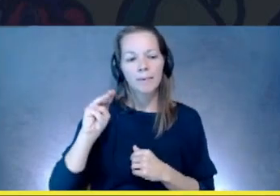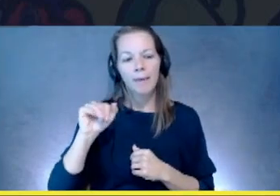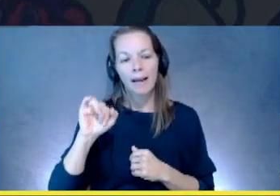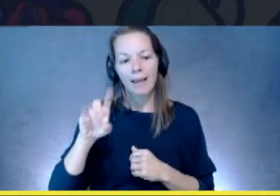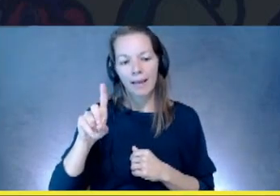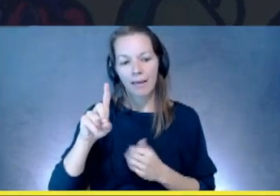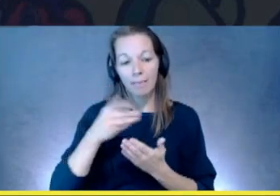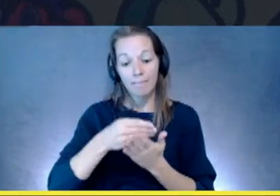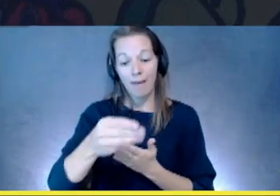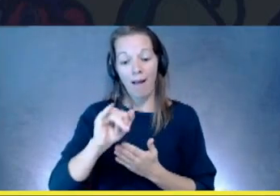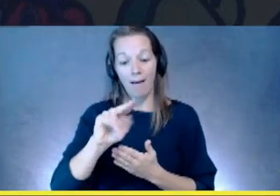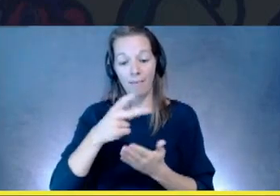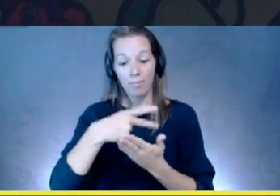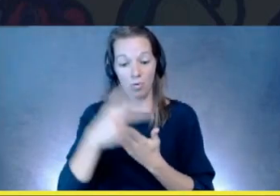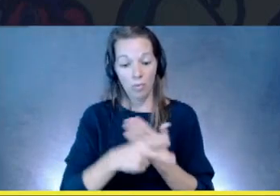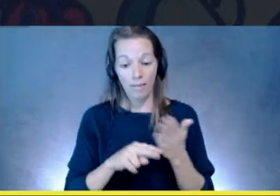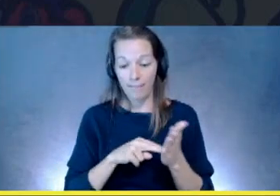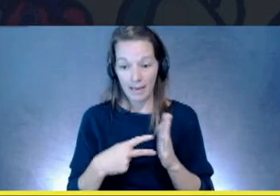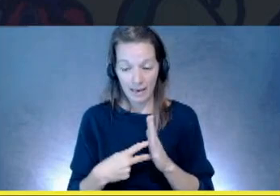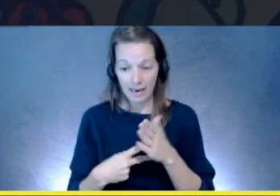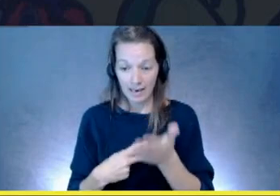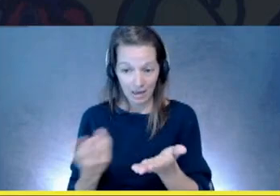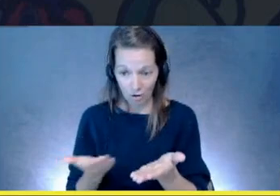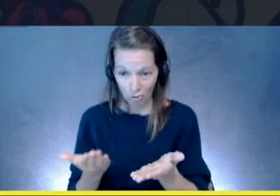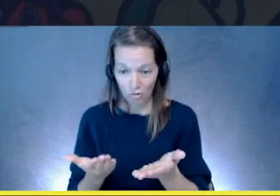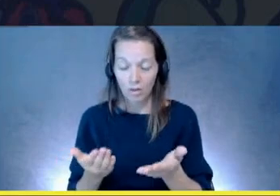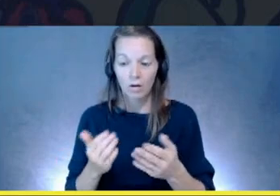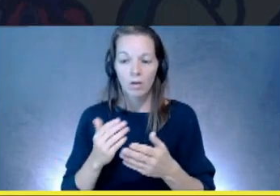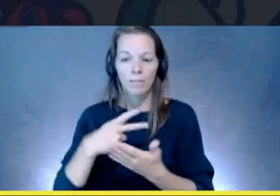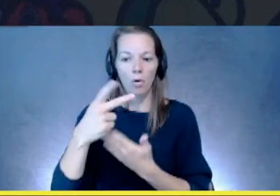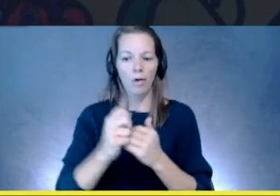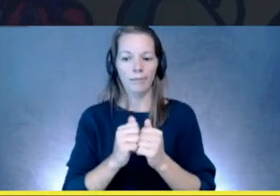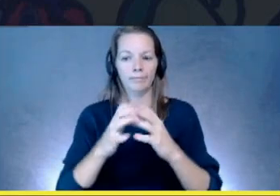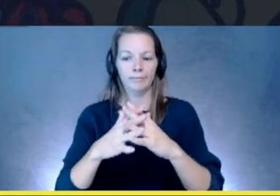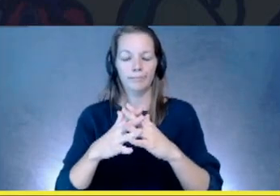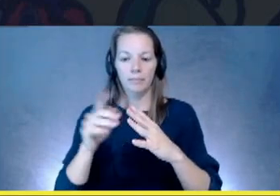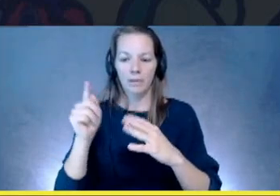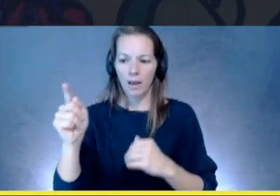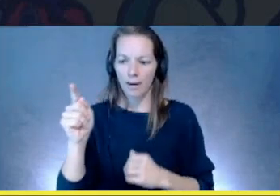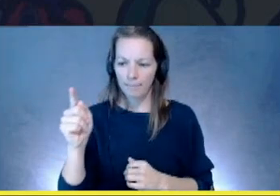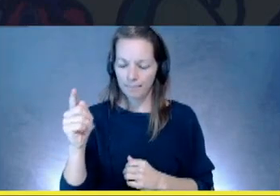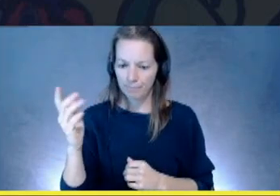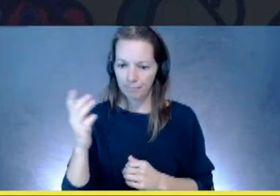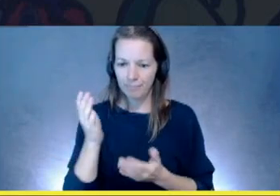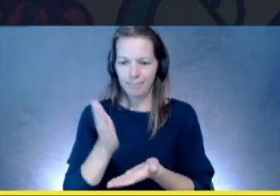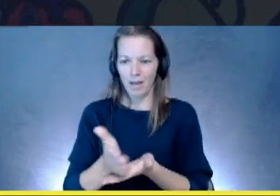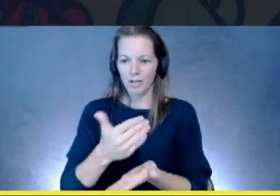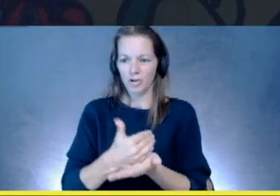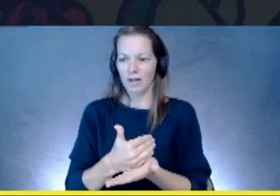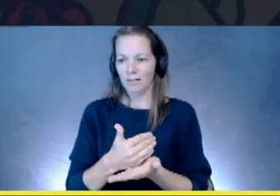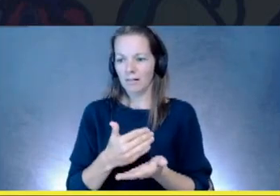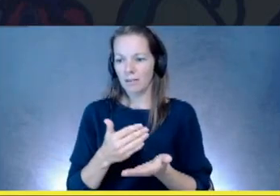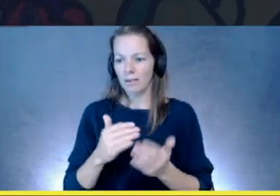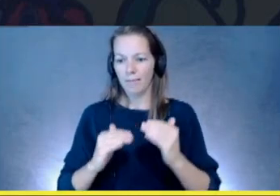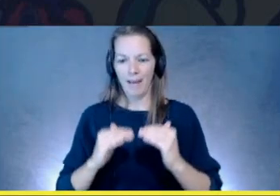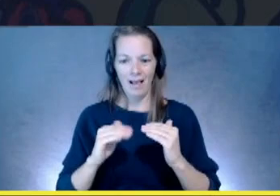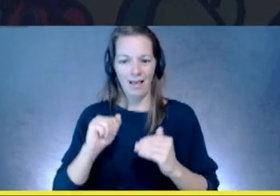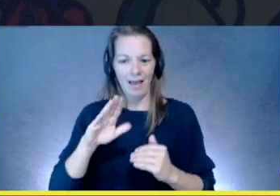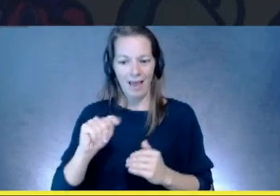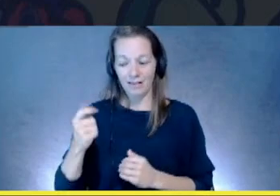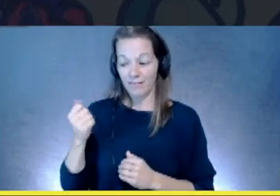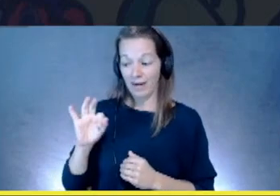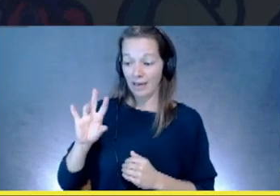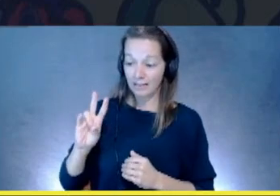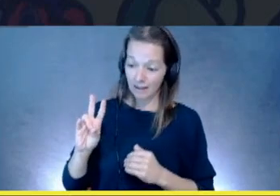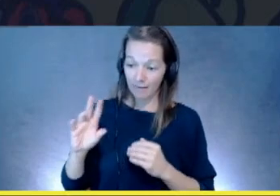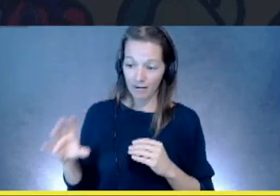I'm referring to here is a program that was created by the Budget Balanced Act of 1997 and then expanded